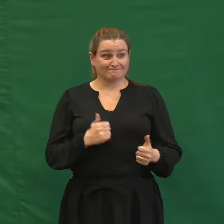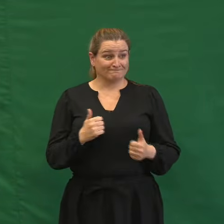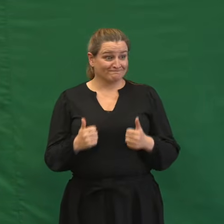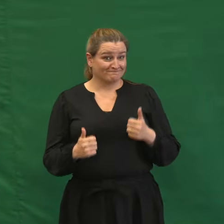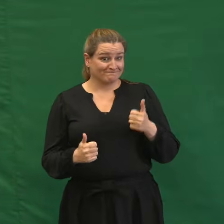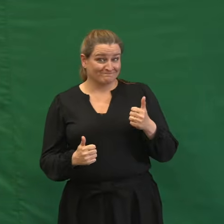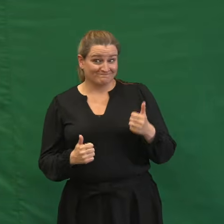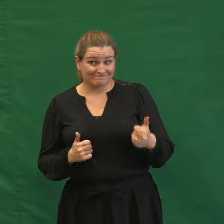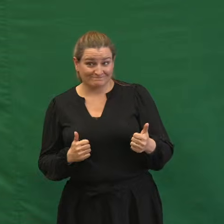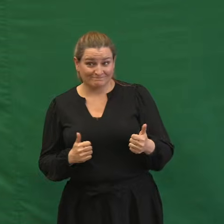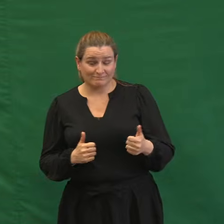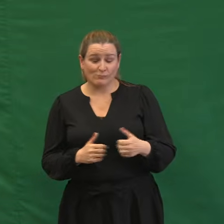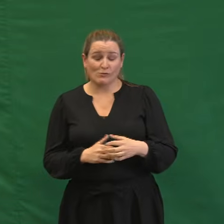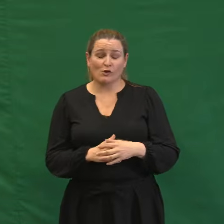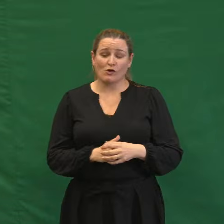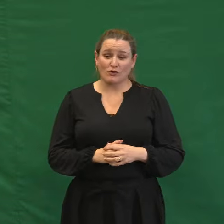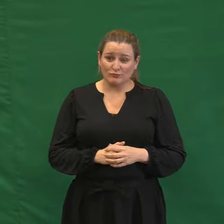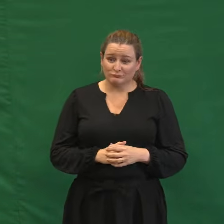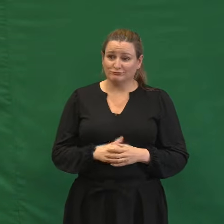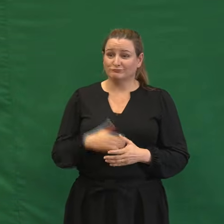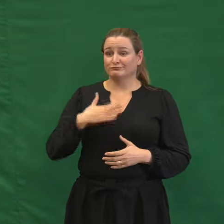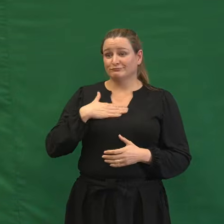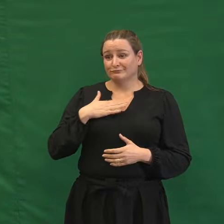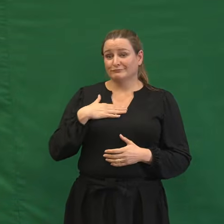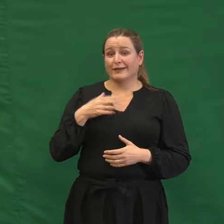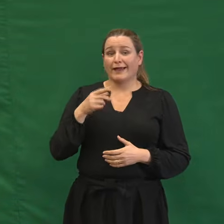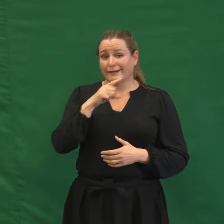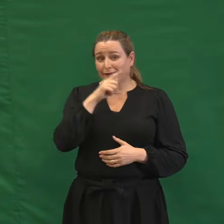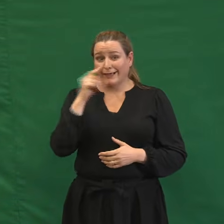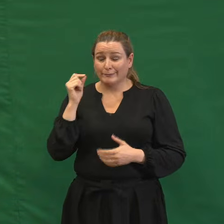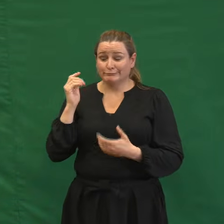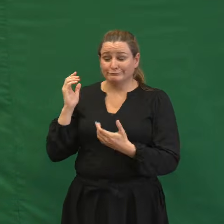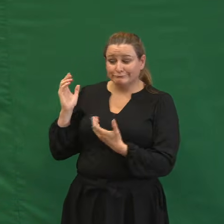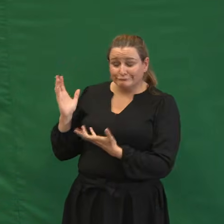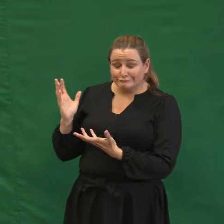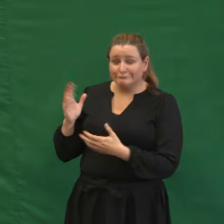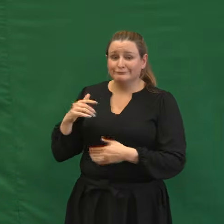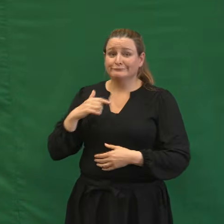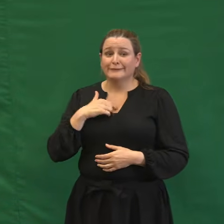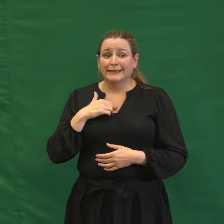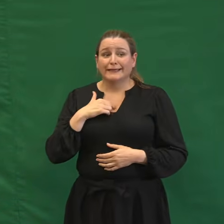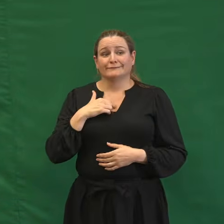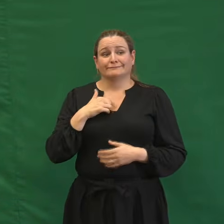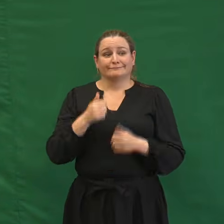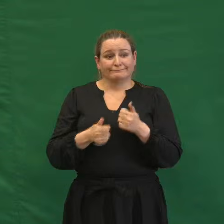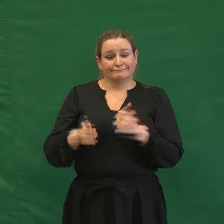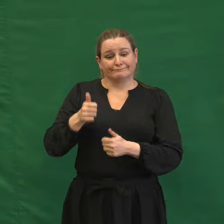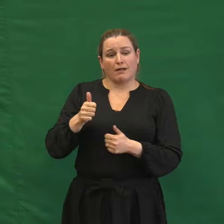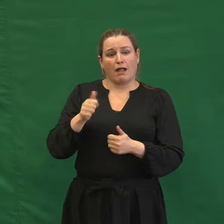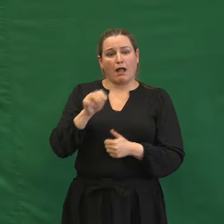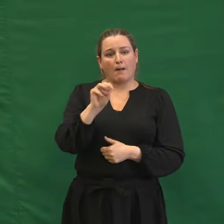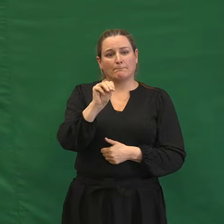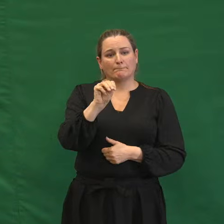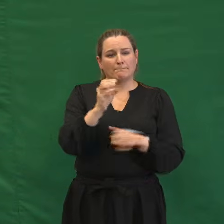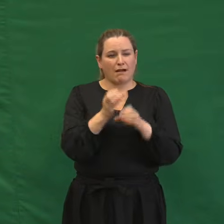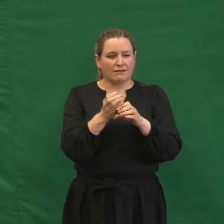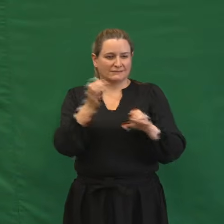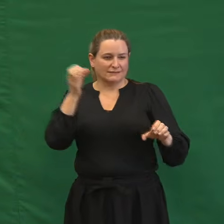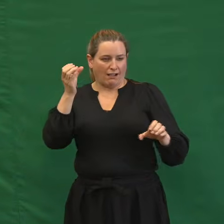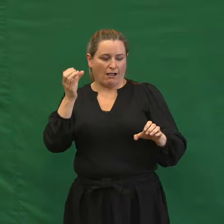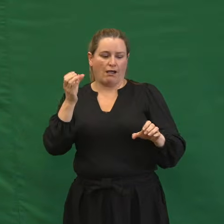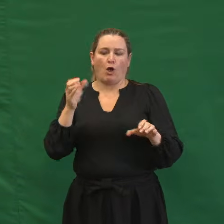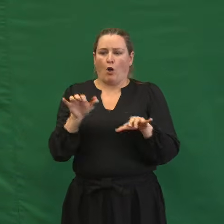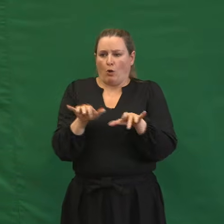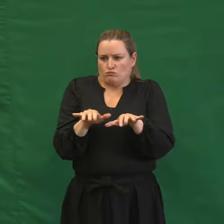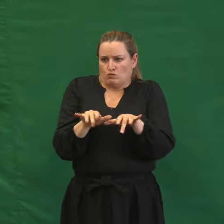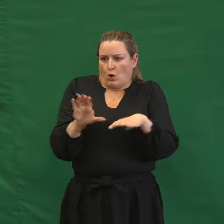Right, so I'm Zander Vermeulen. I'm a master's student at the Computer Science Department at Stellenbosch. This is what